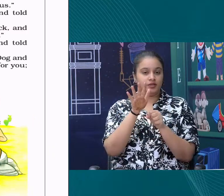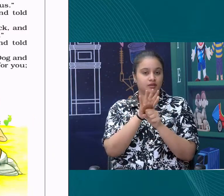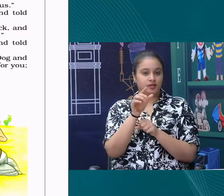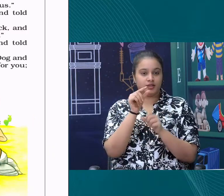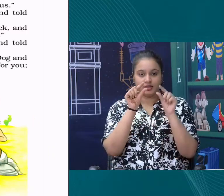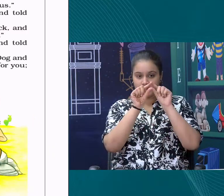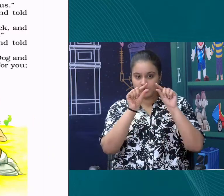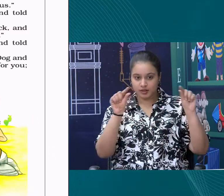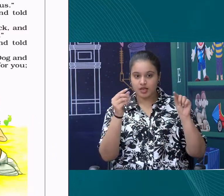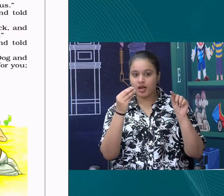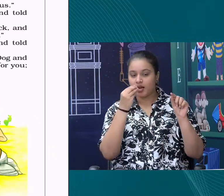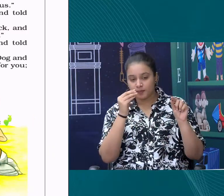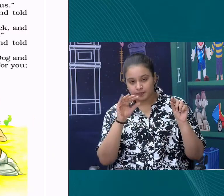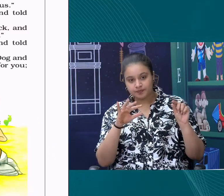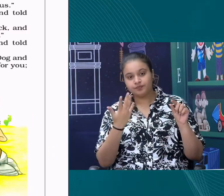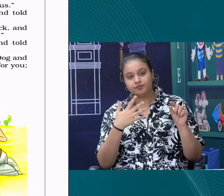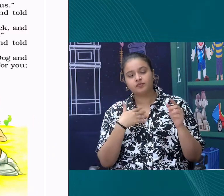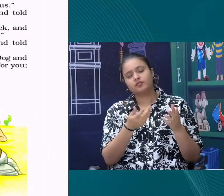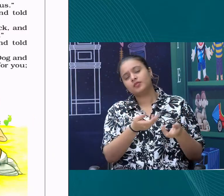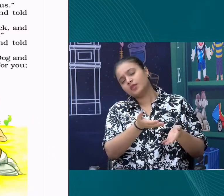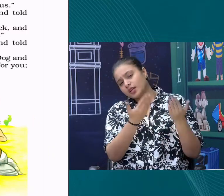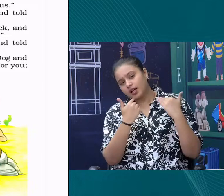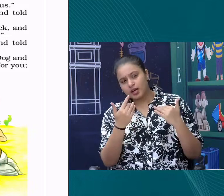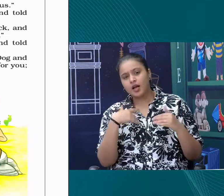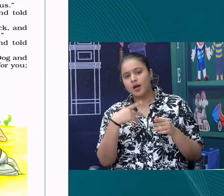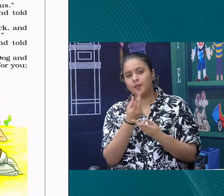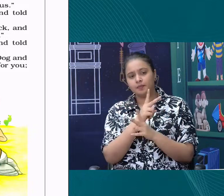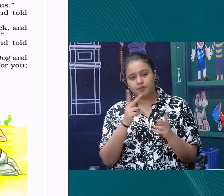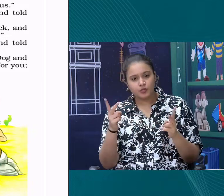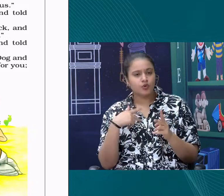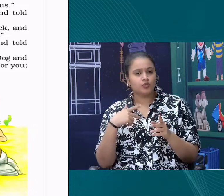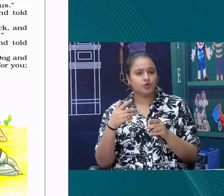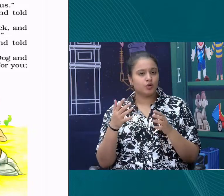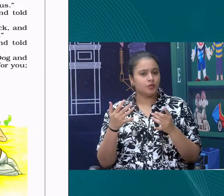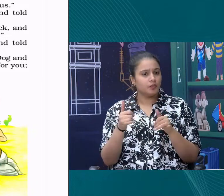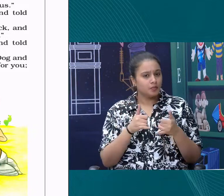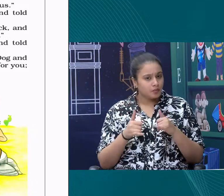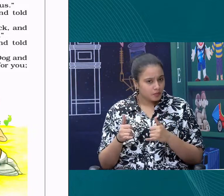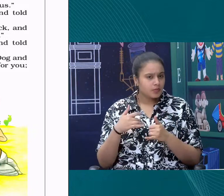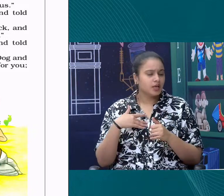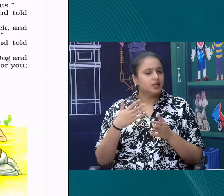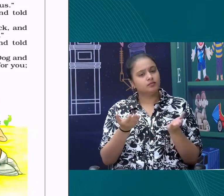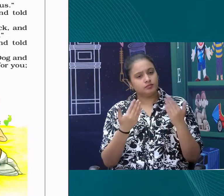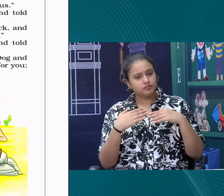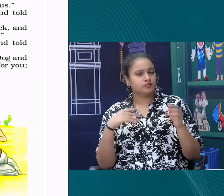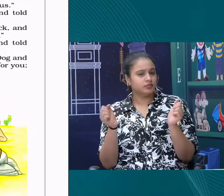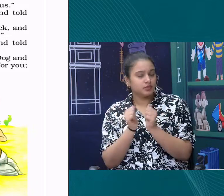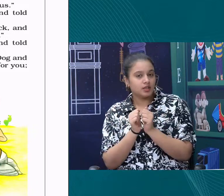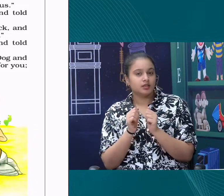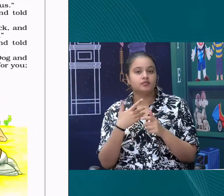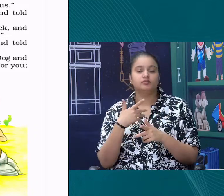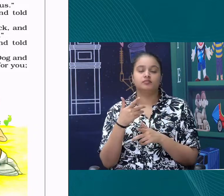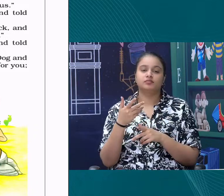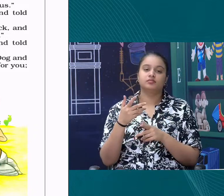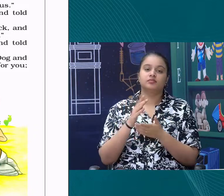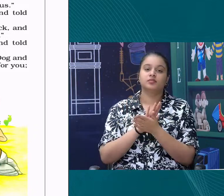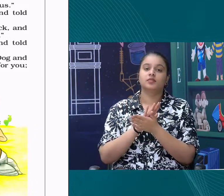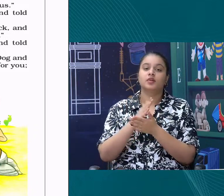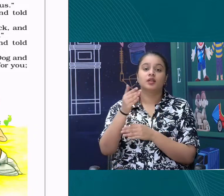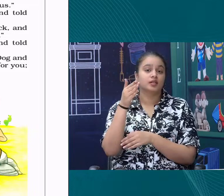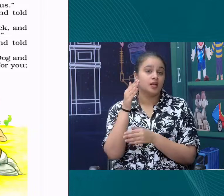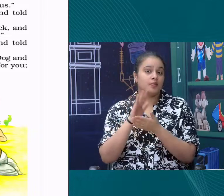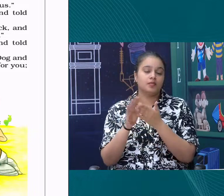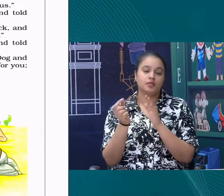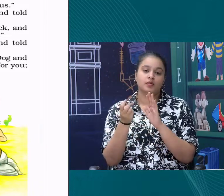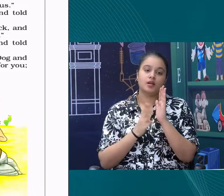oh camel, come and fetch and carry like the rest of us." "Hump," said the camel, and the dog went away and told